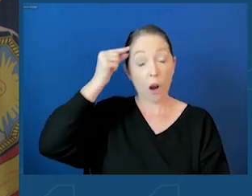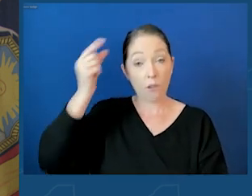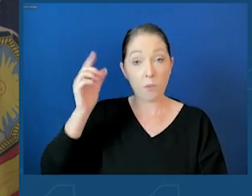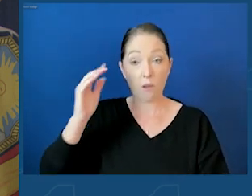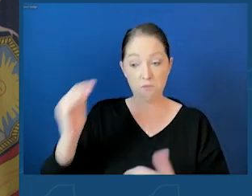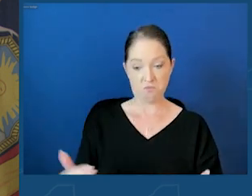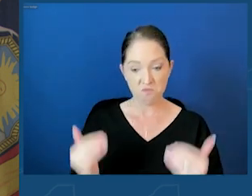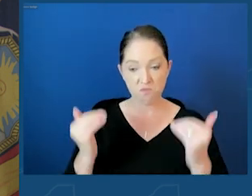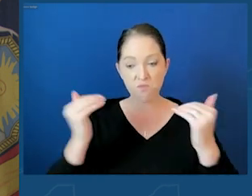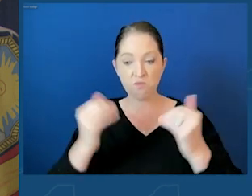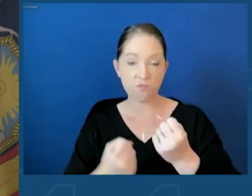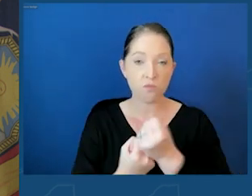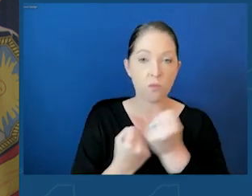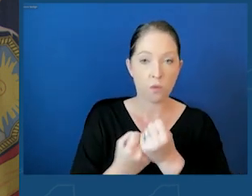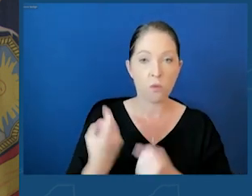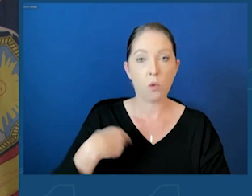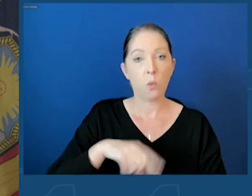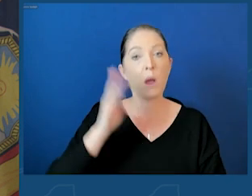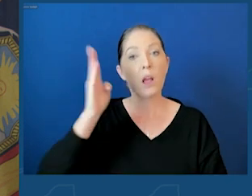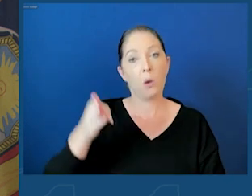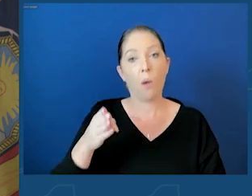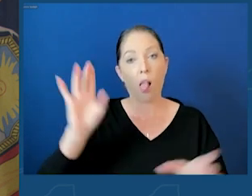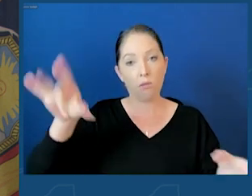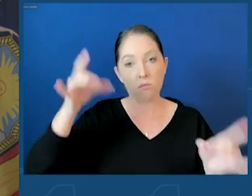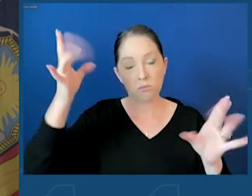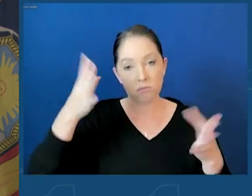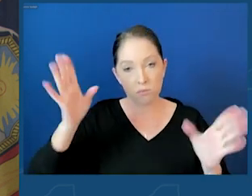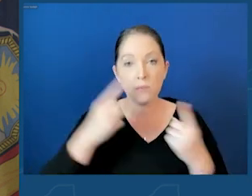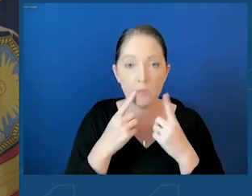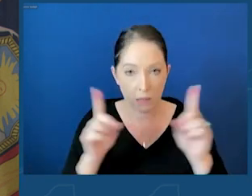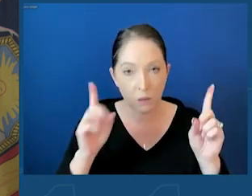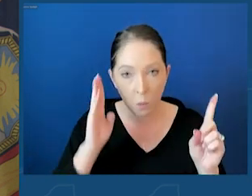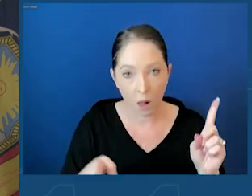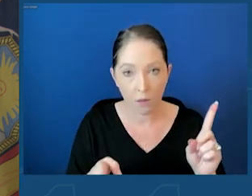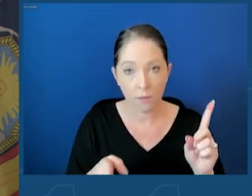will see this crisis through. As New Yorkers,